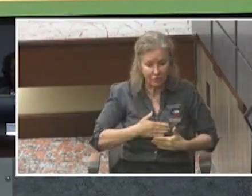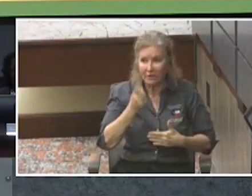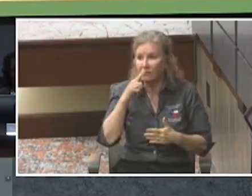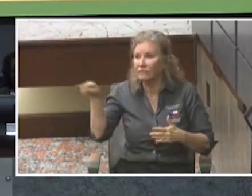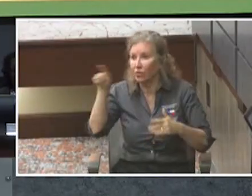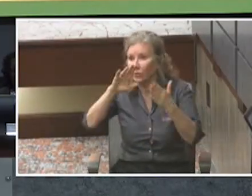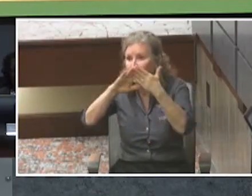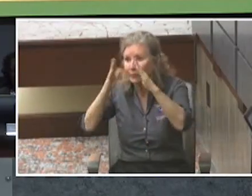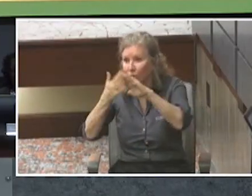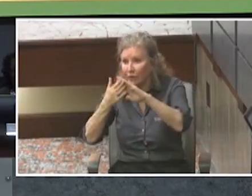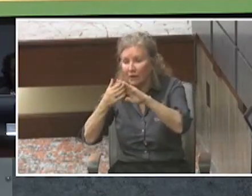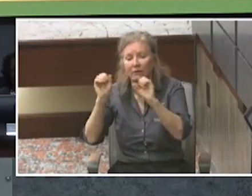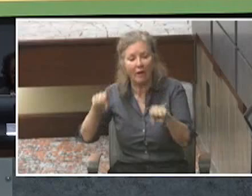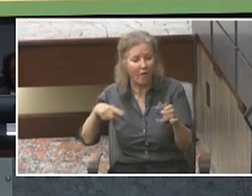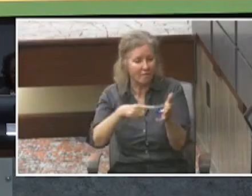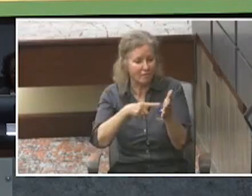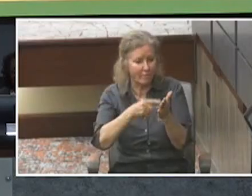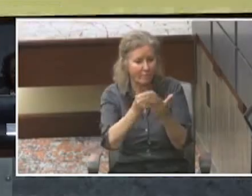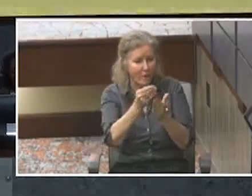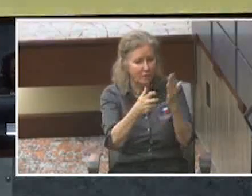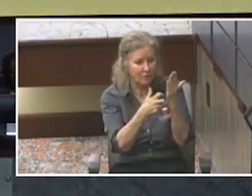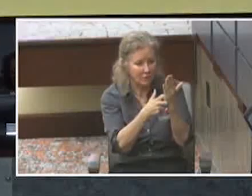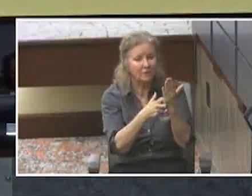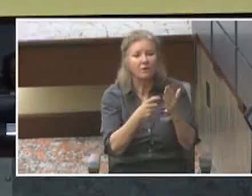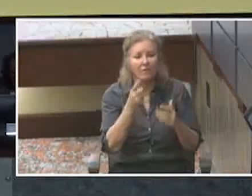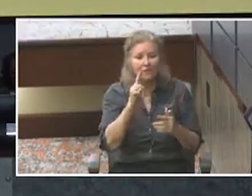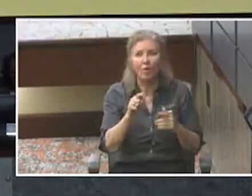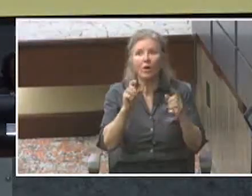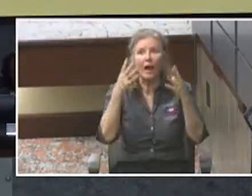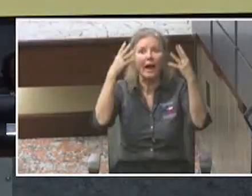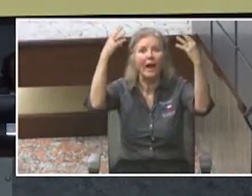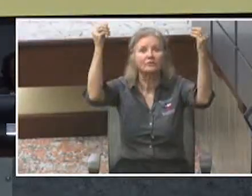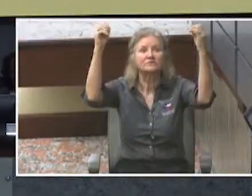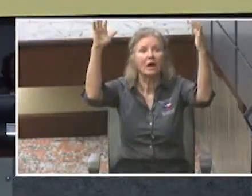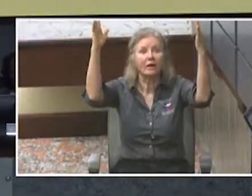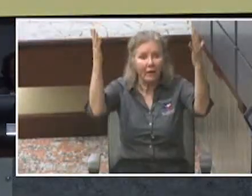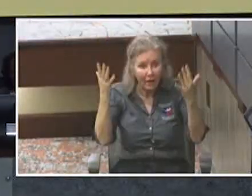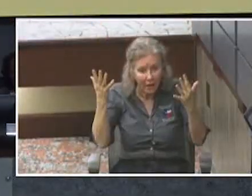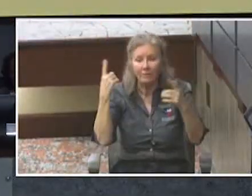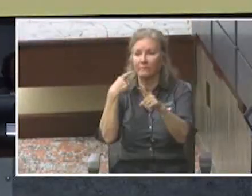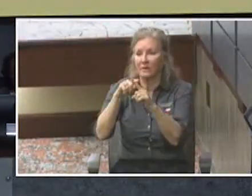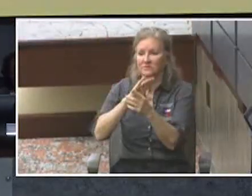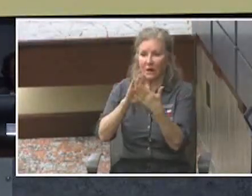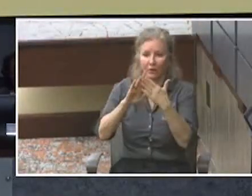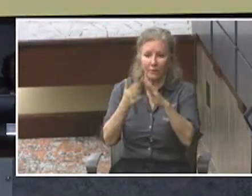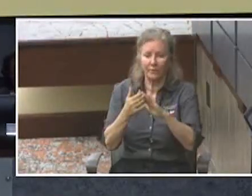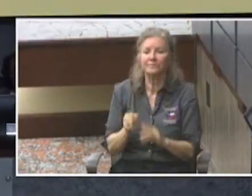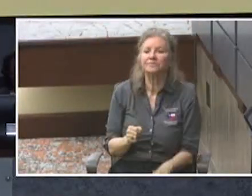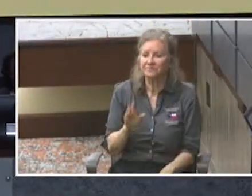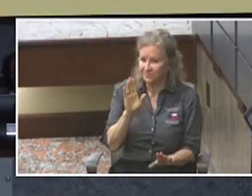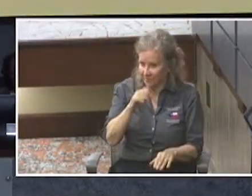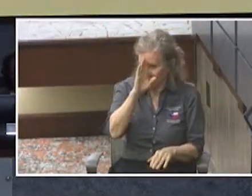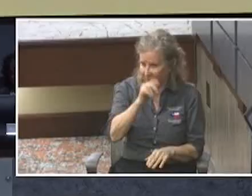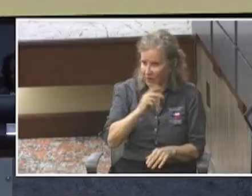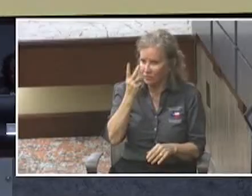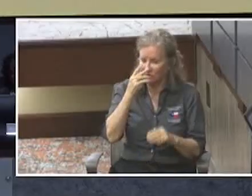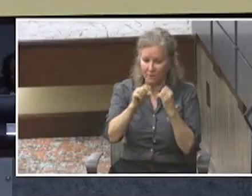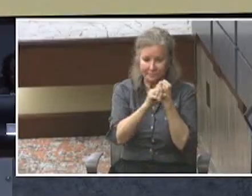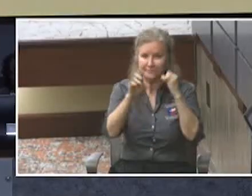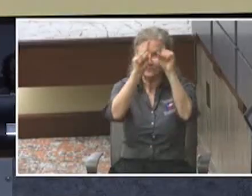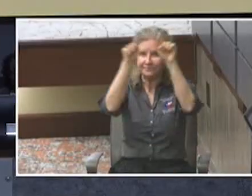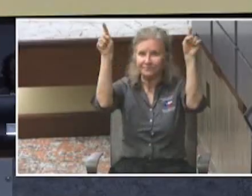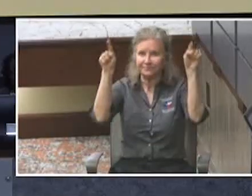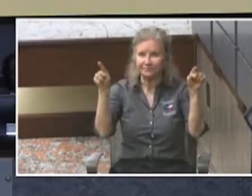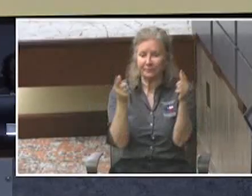for our guests, but also people in the community. I suspect everyone has seen the billboards and saw the big announcement about